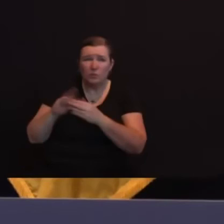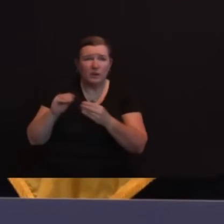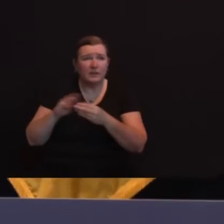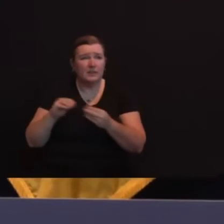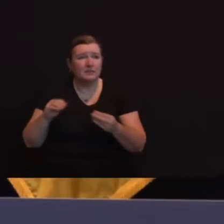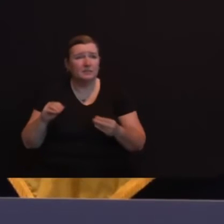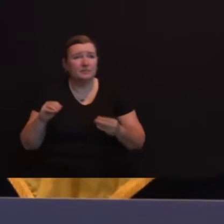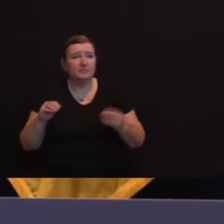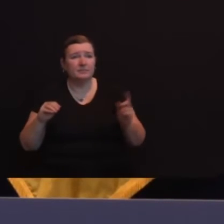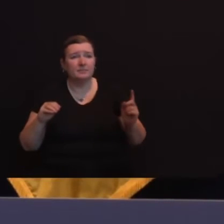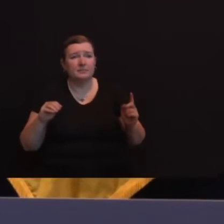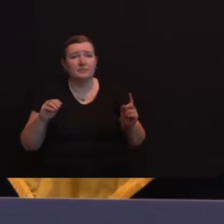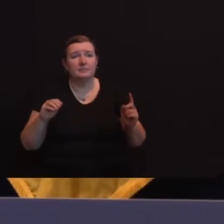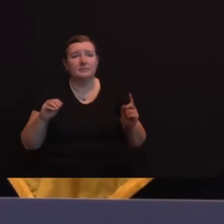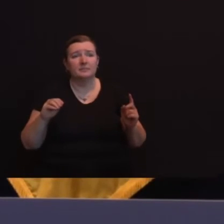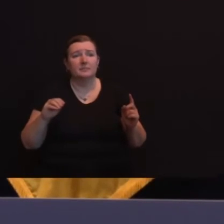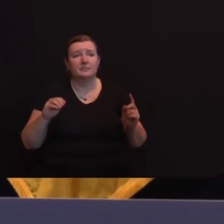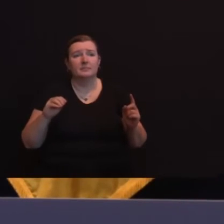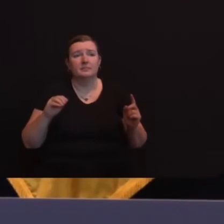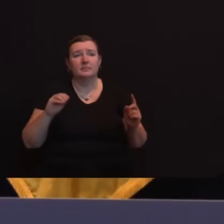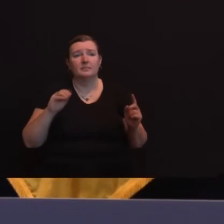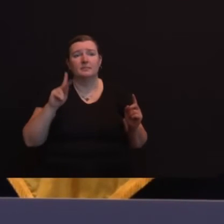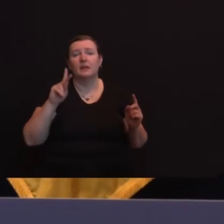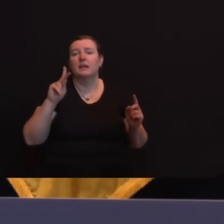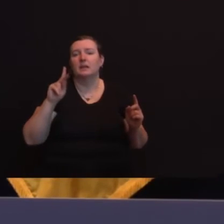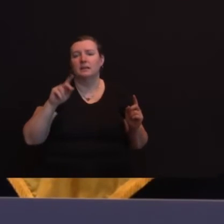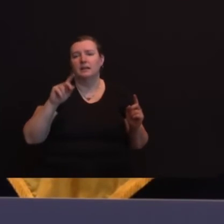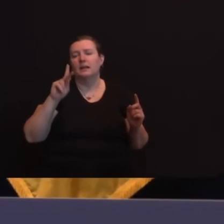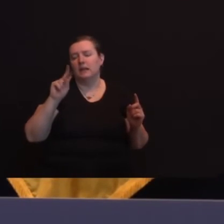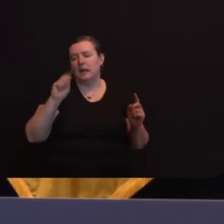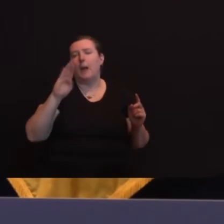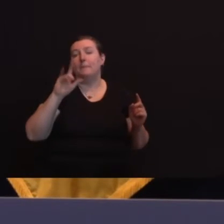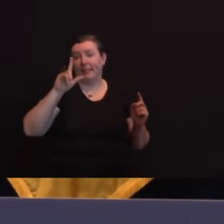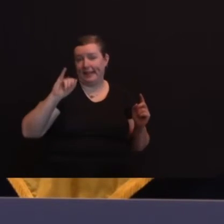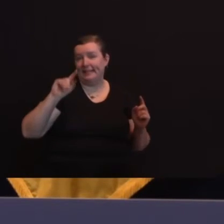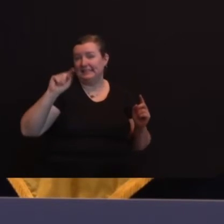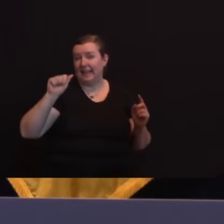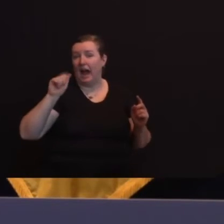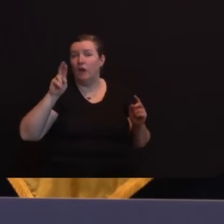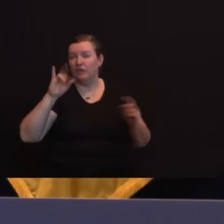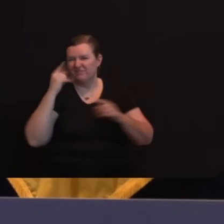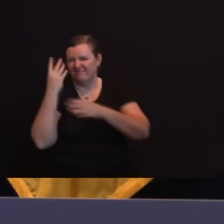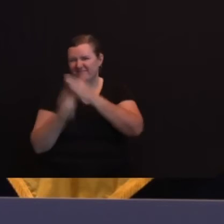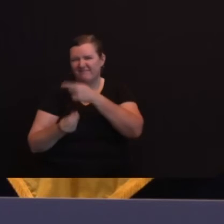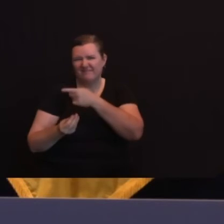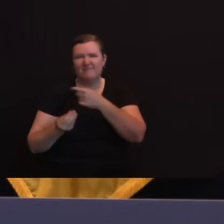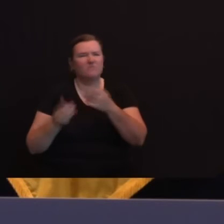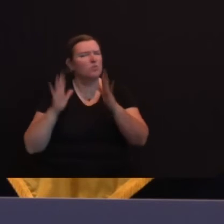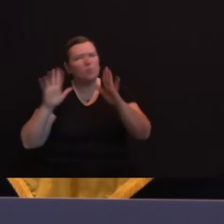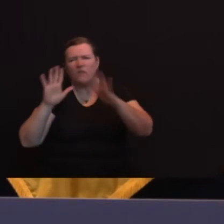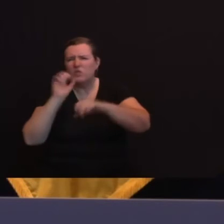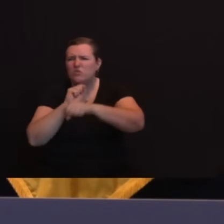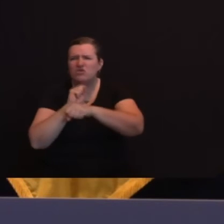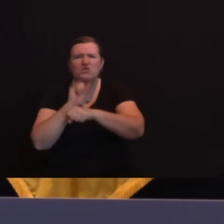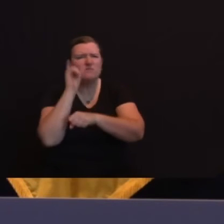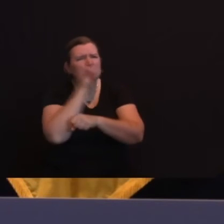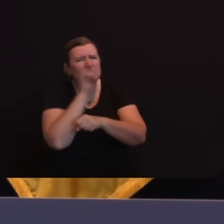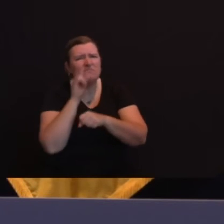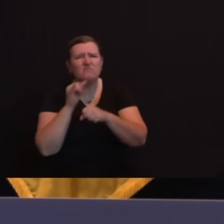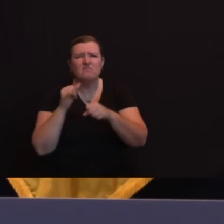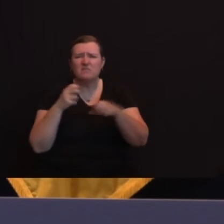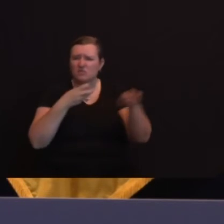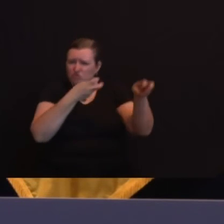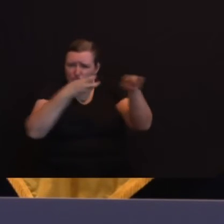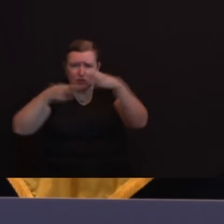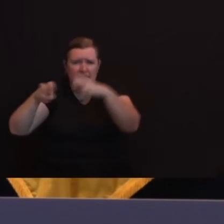on our transition. He was a giant in Jersey City, particularly in the African-American community, but more broadly